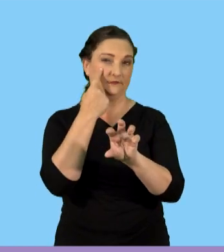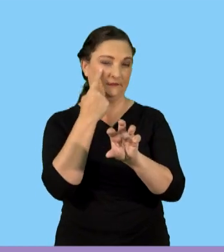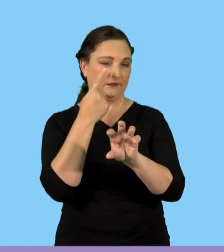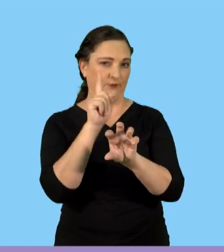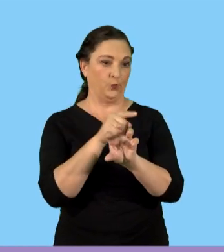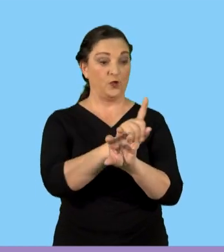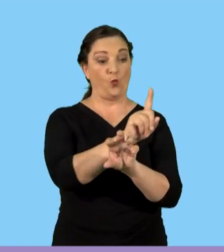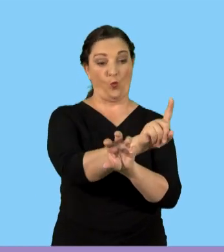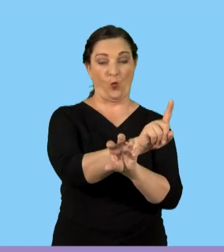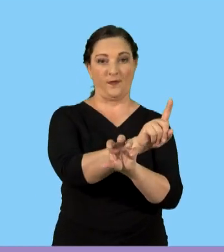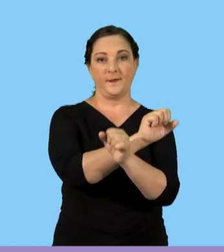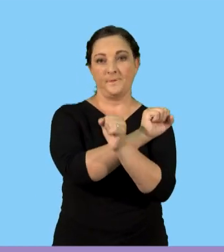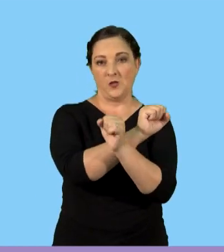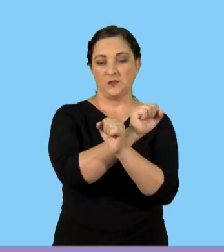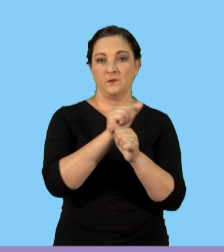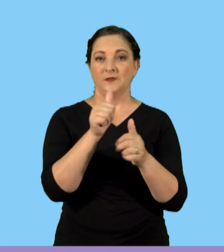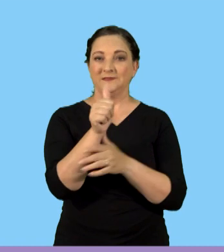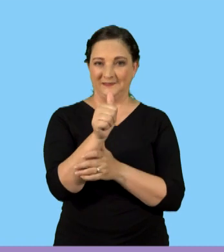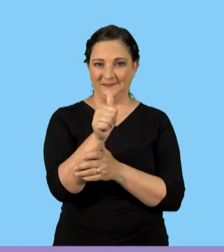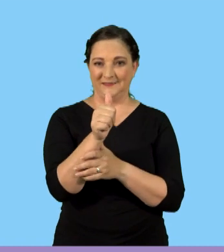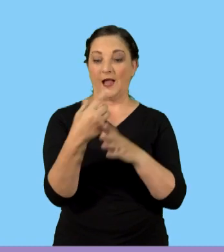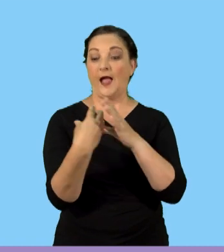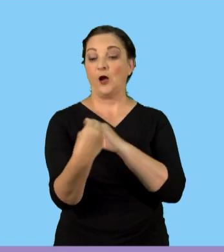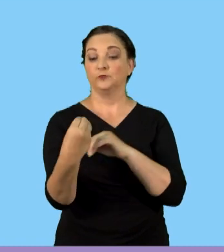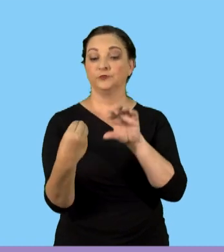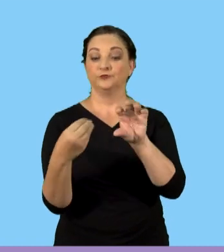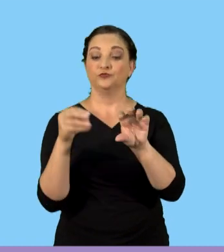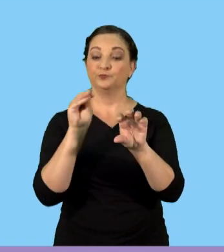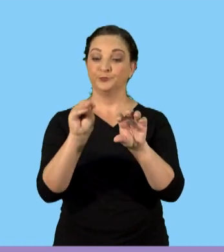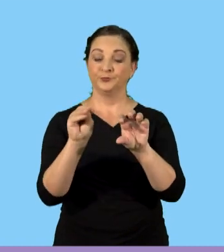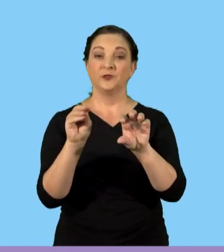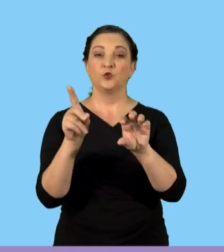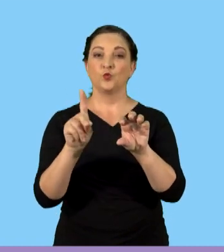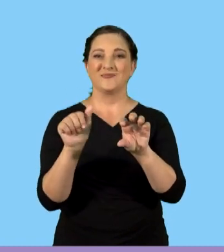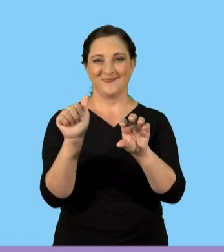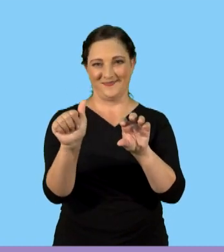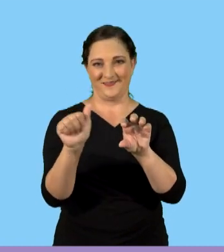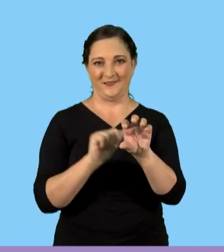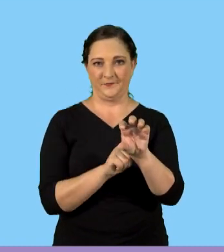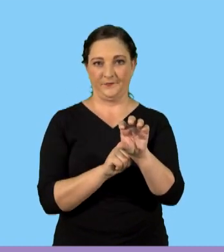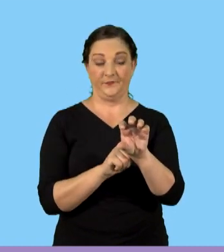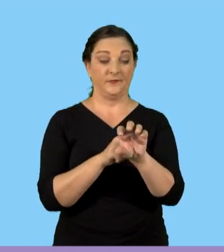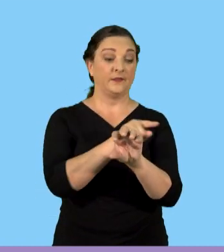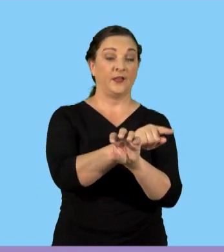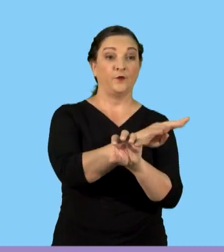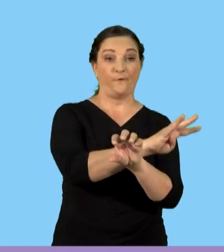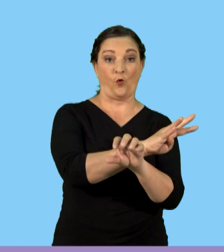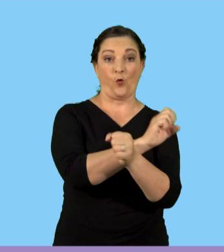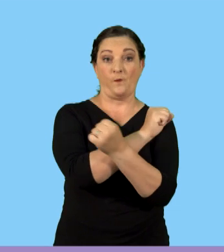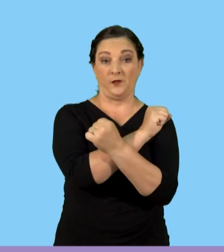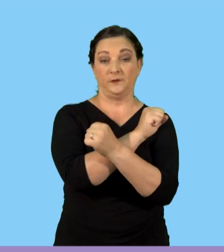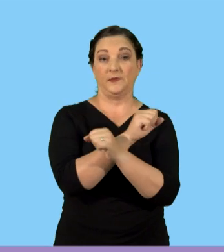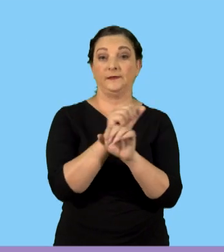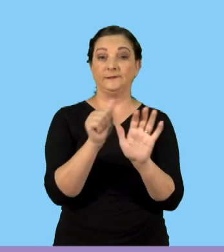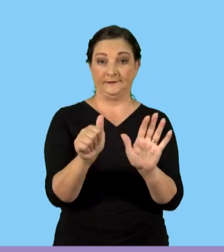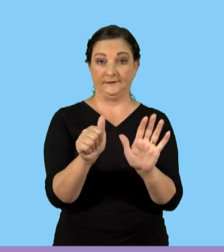That is 1 multiplied by 6. And as an output, we have there a 6. Then we have 4 multiplied by